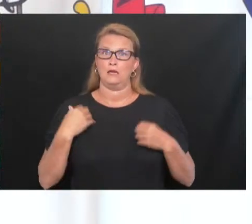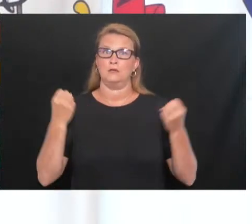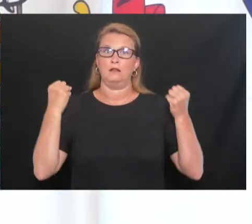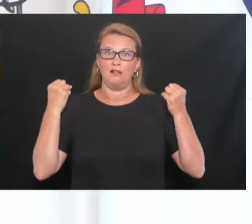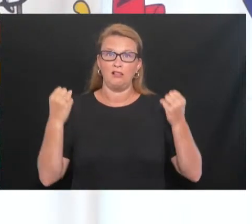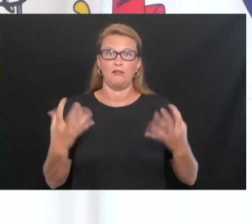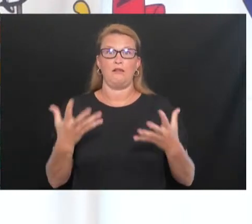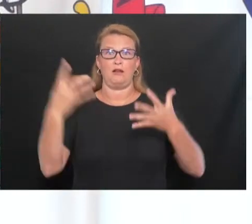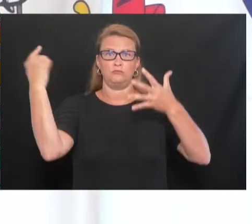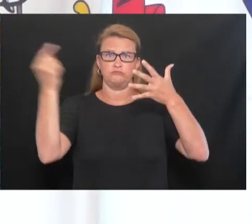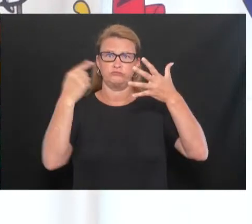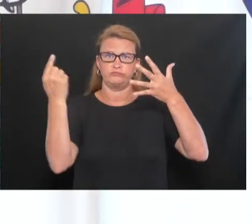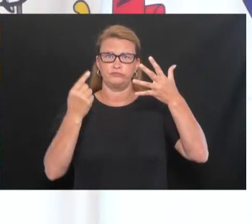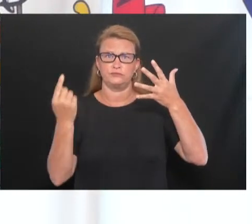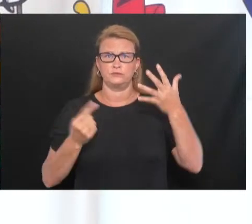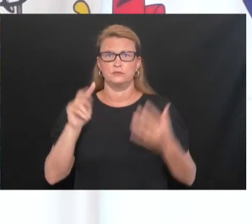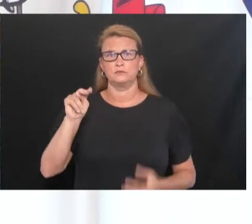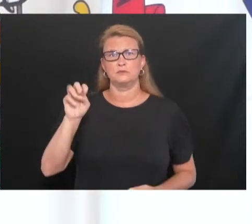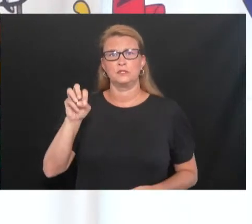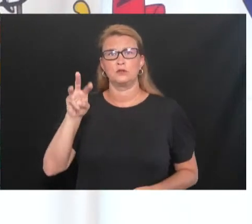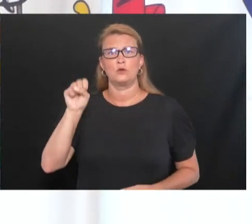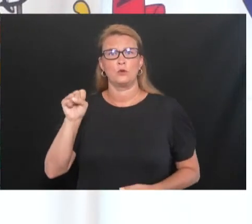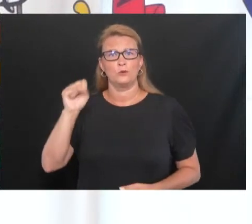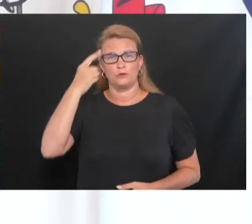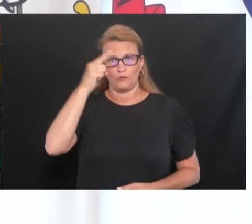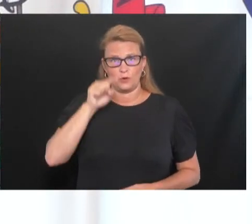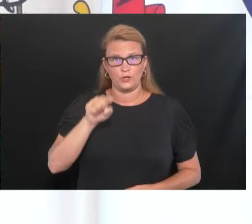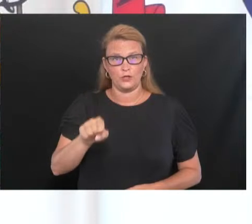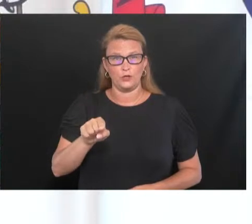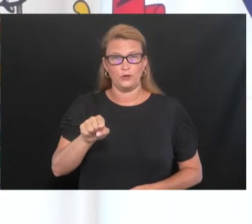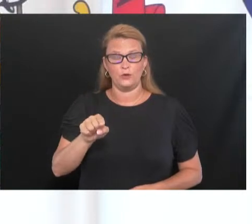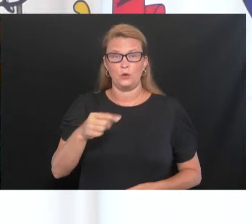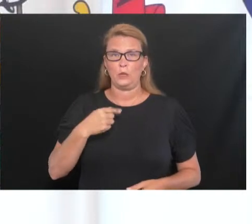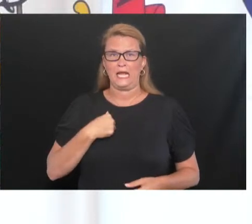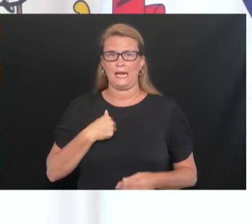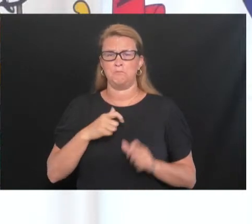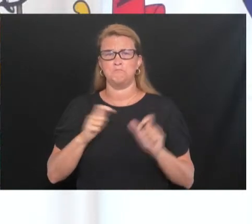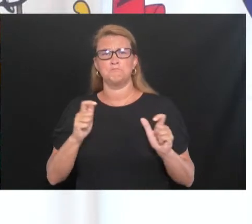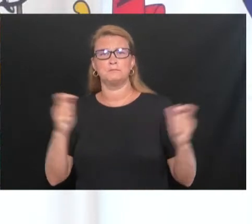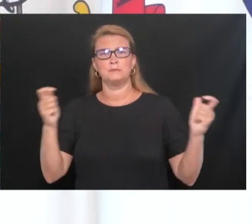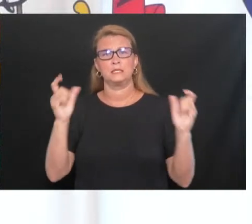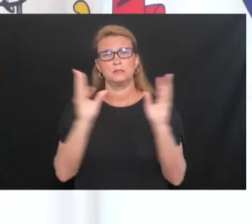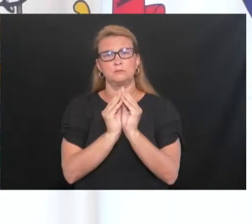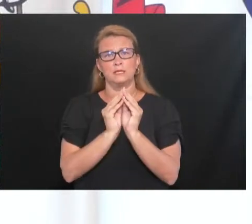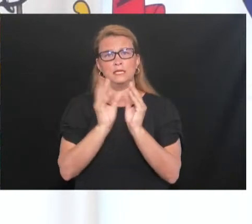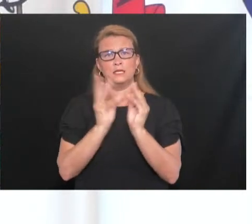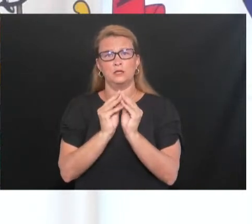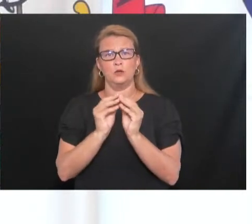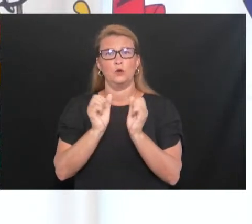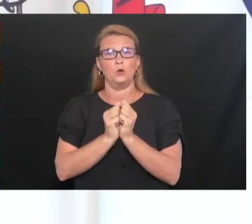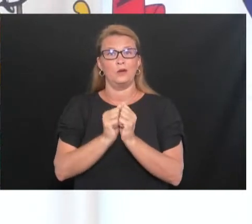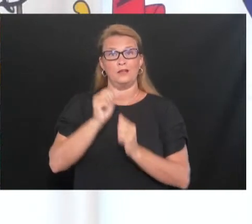you about today. We just had a extensive meeting with our coronavirus